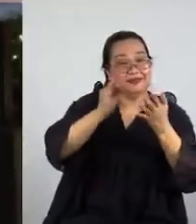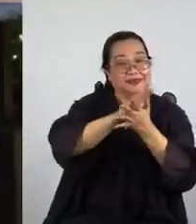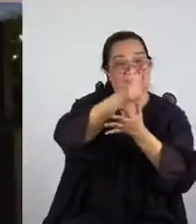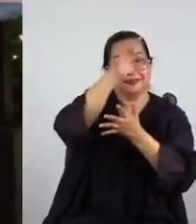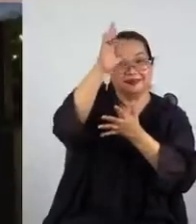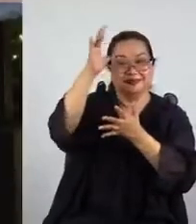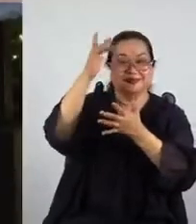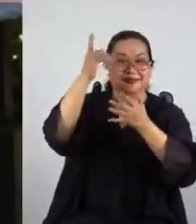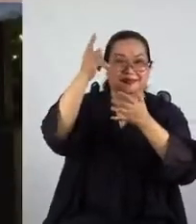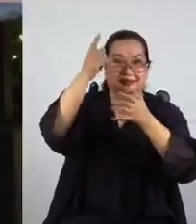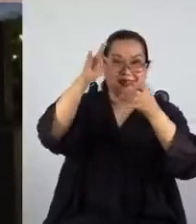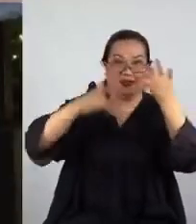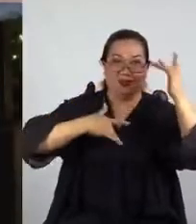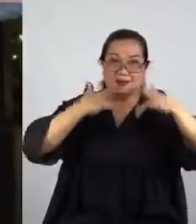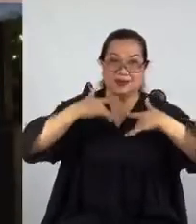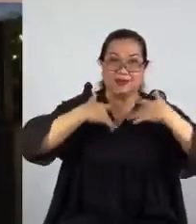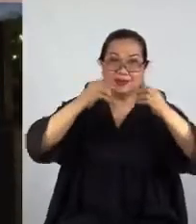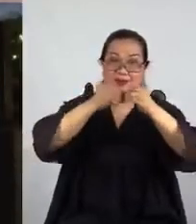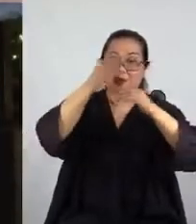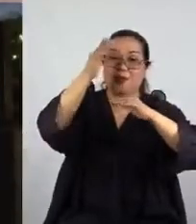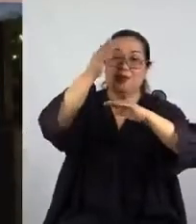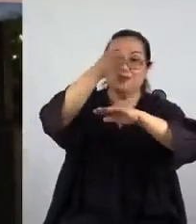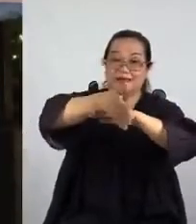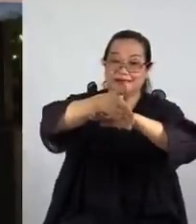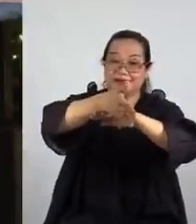joy is beyond